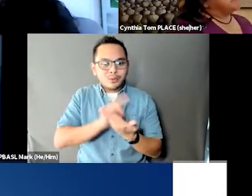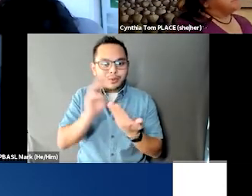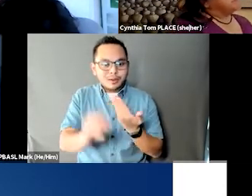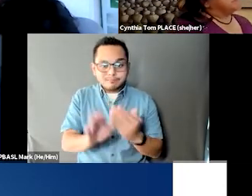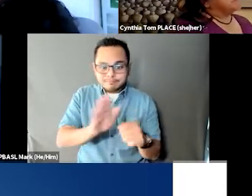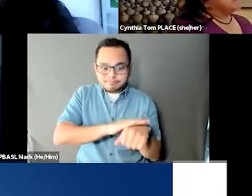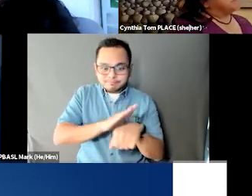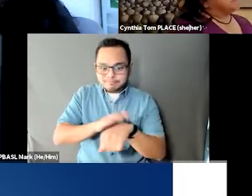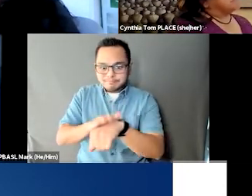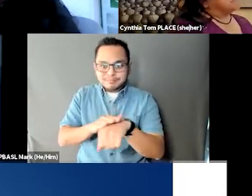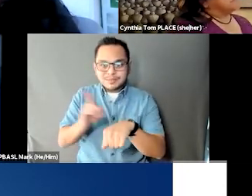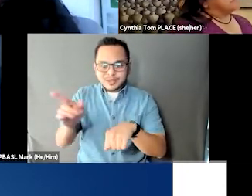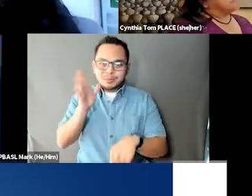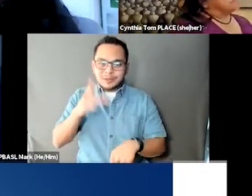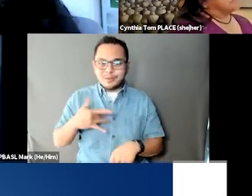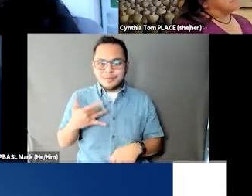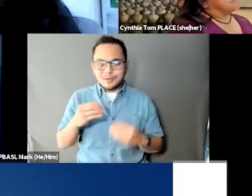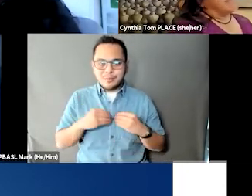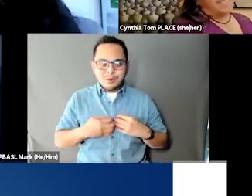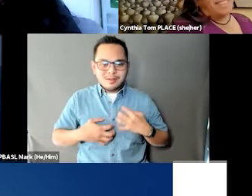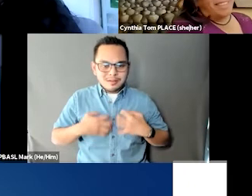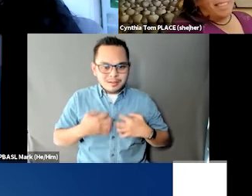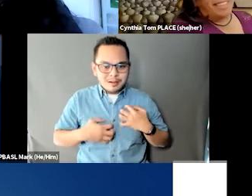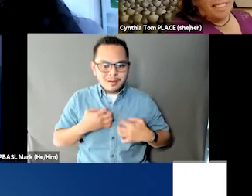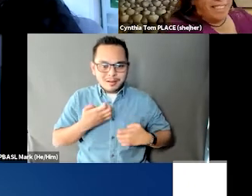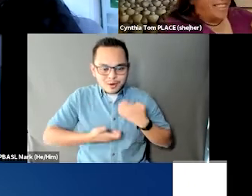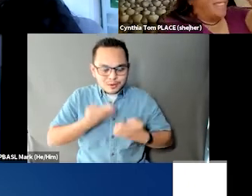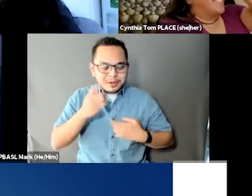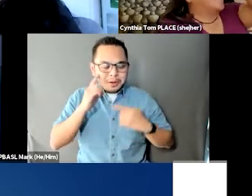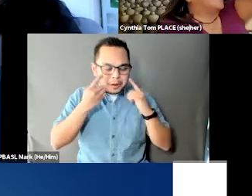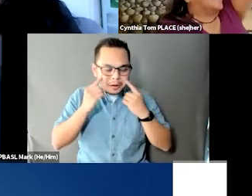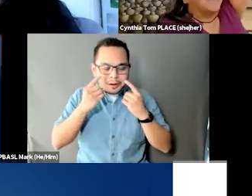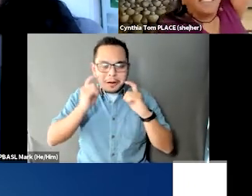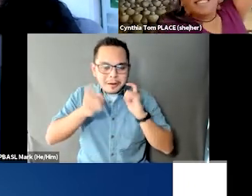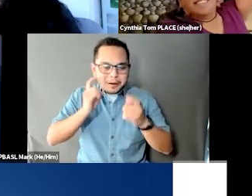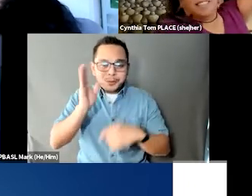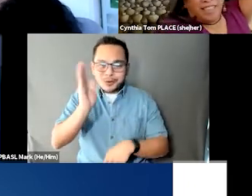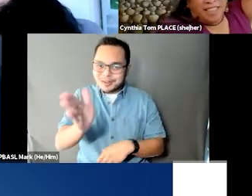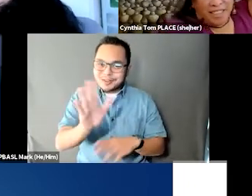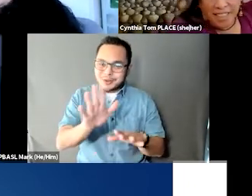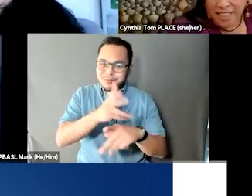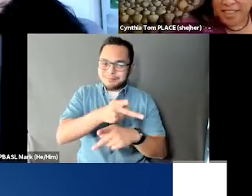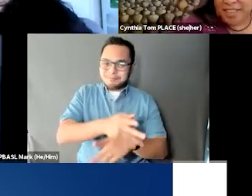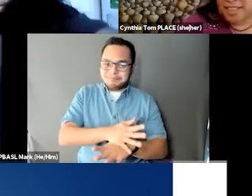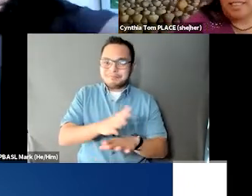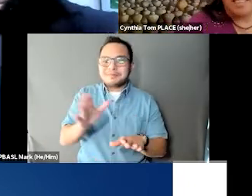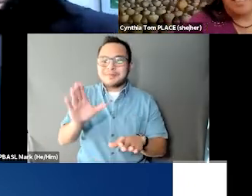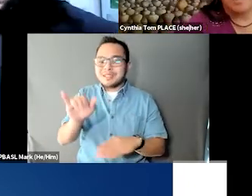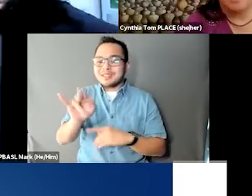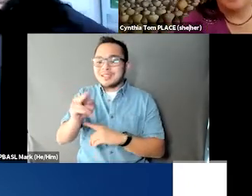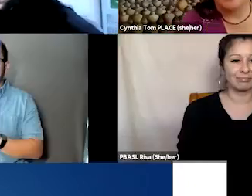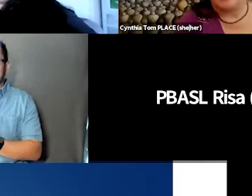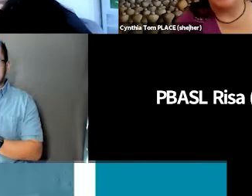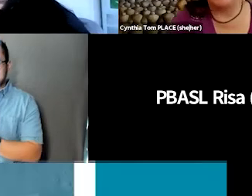you, she'll make you feel all kinds of feels. You might need some Kleenex. So I'm Cynthia,